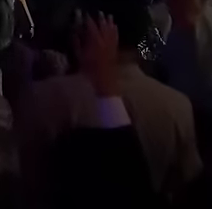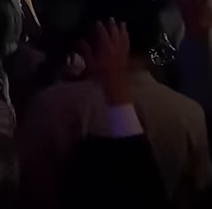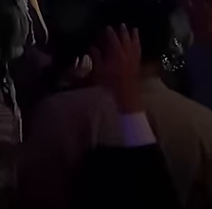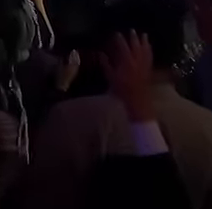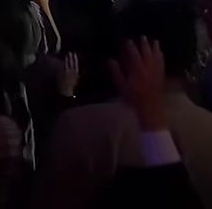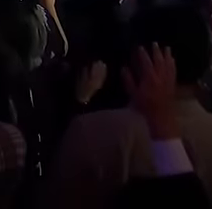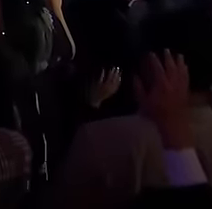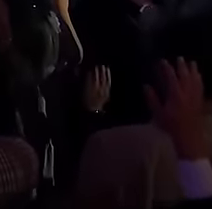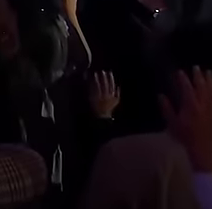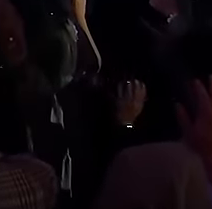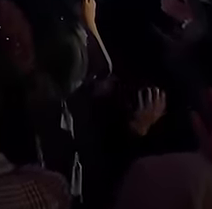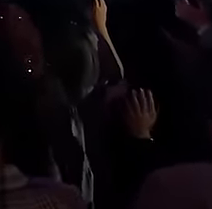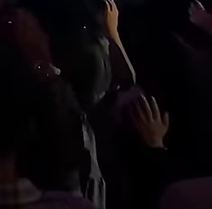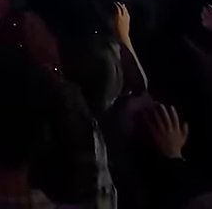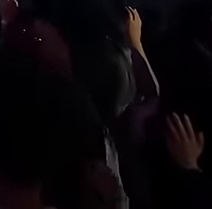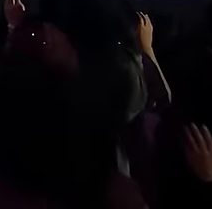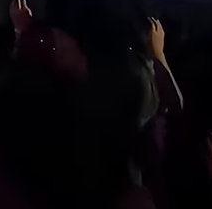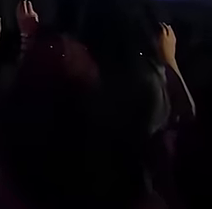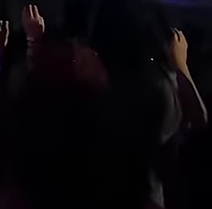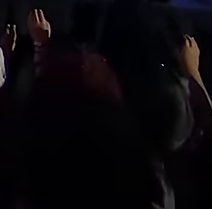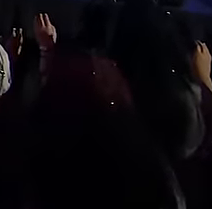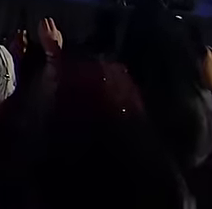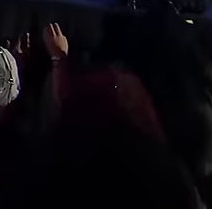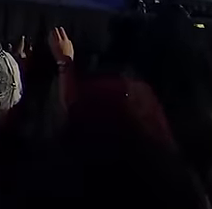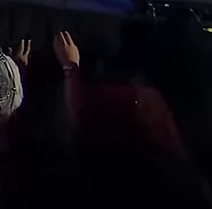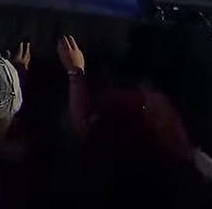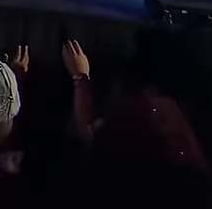Jesus, I thank You